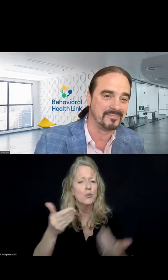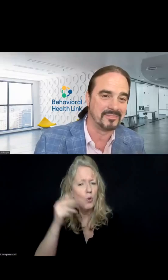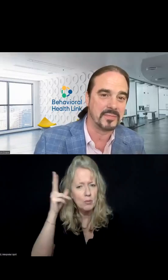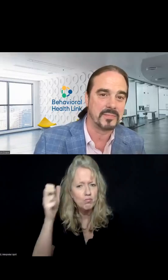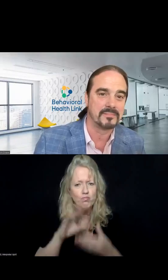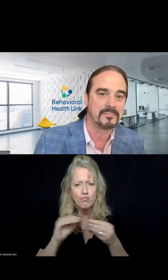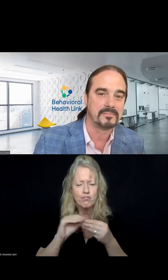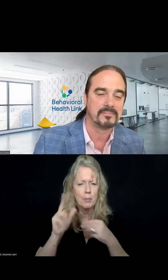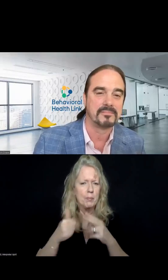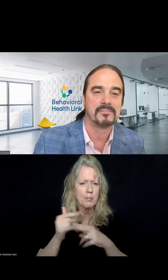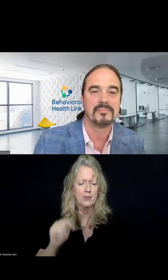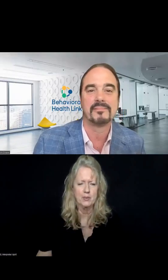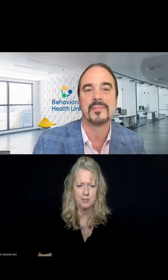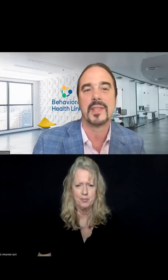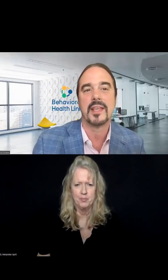it.